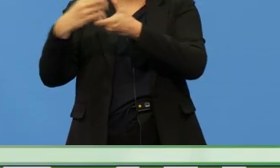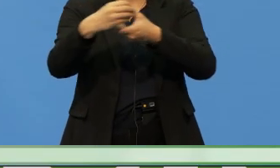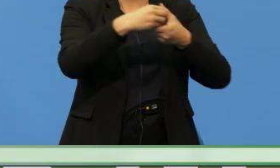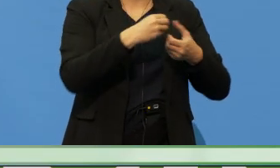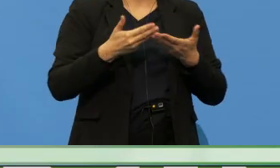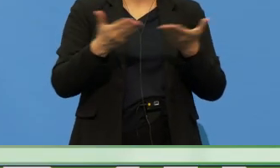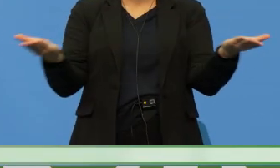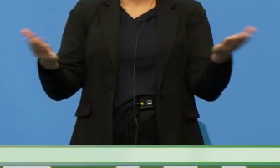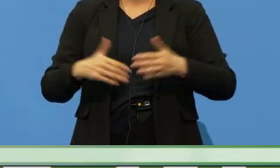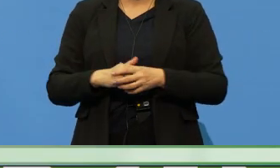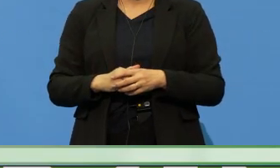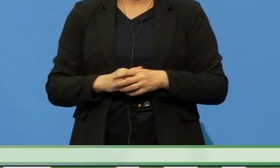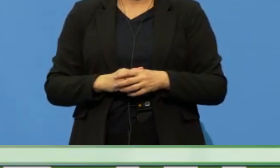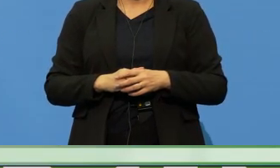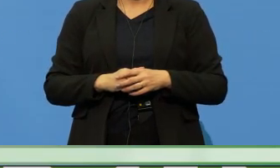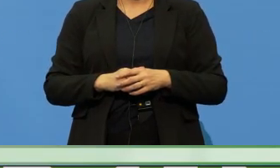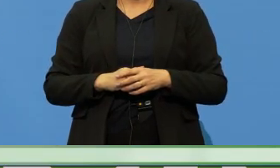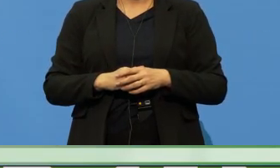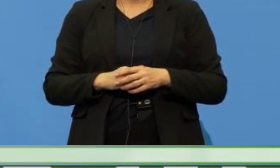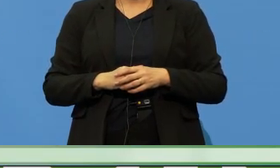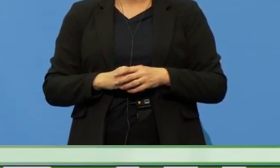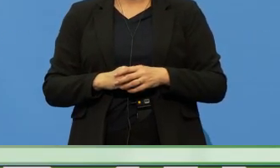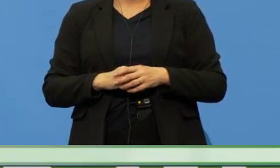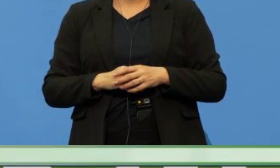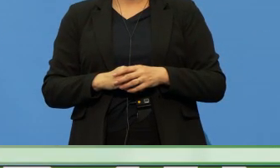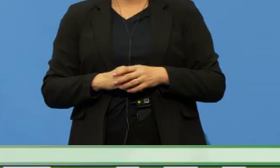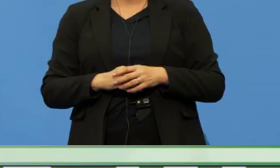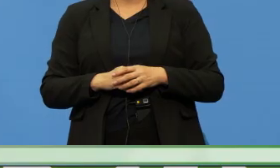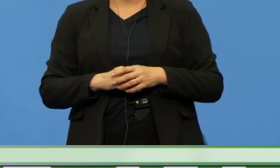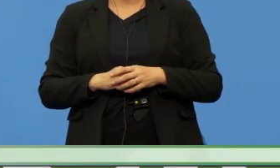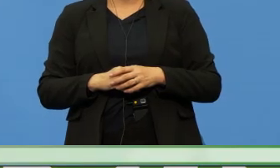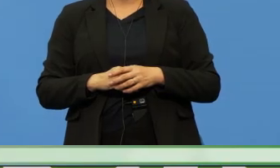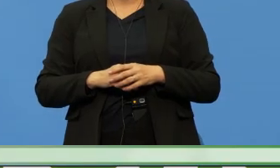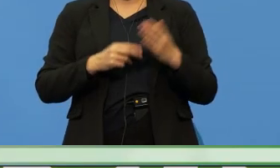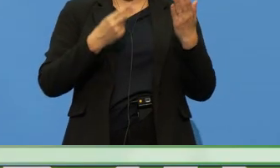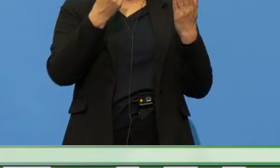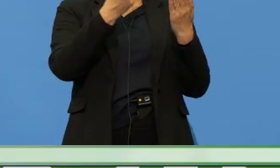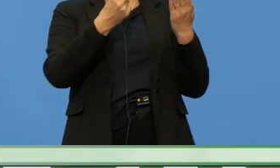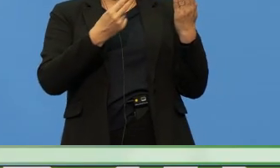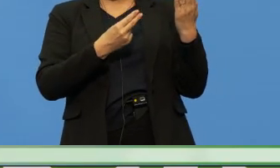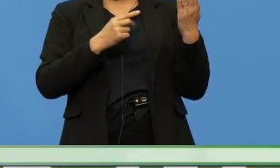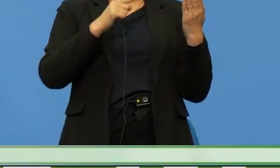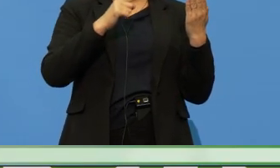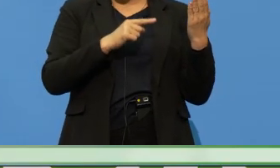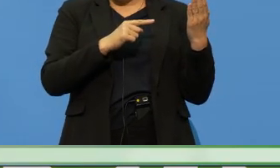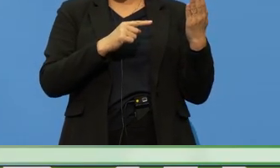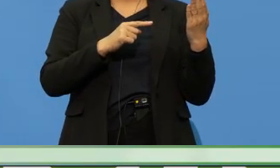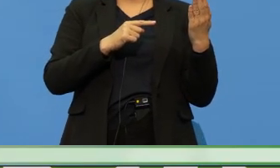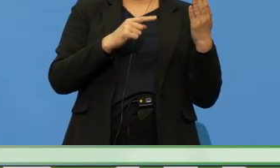It's only one solution if it's possible to design without the result being the lowest common